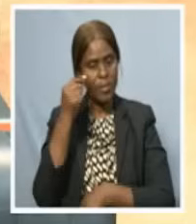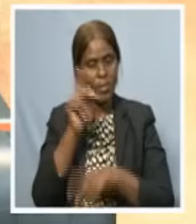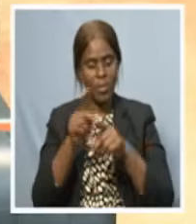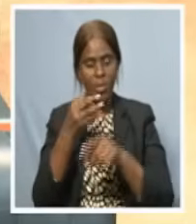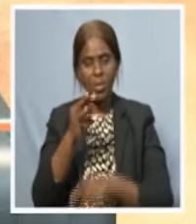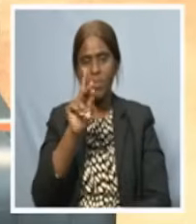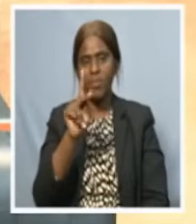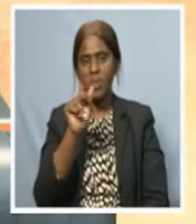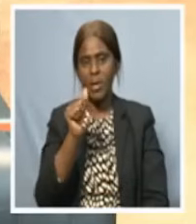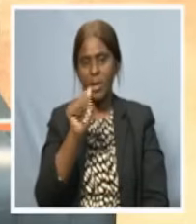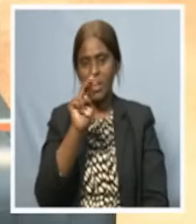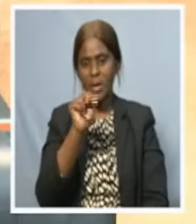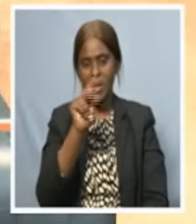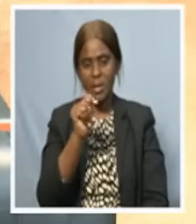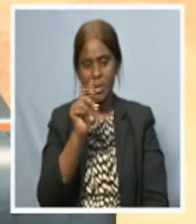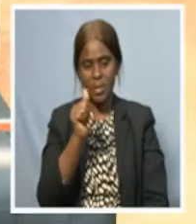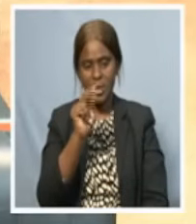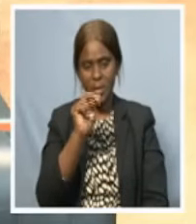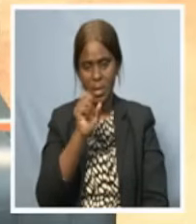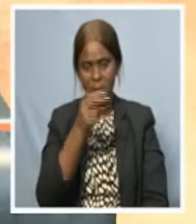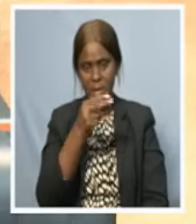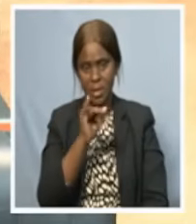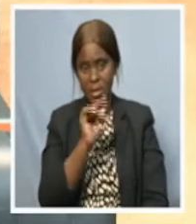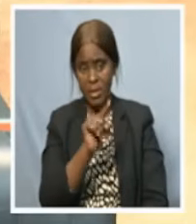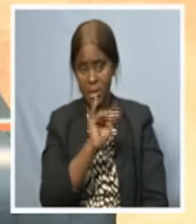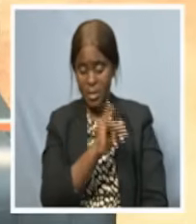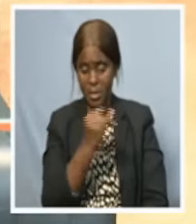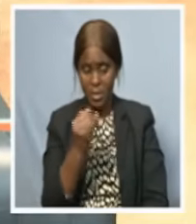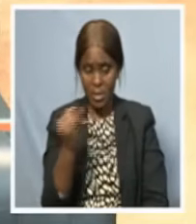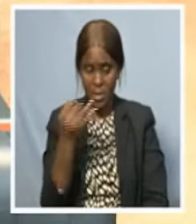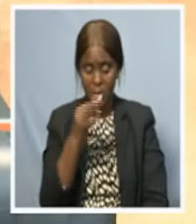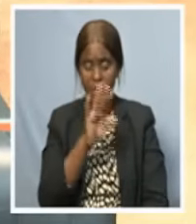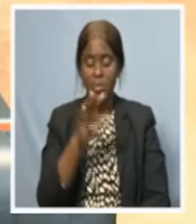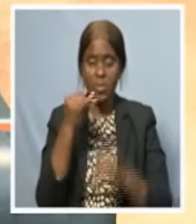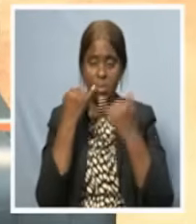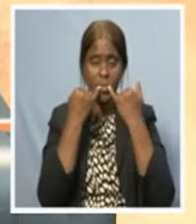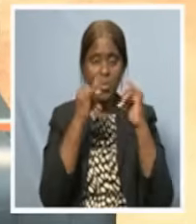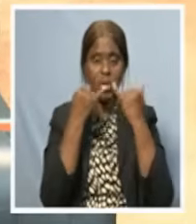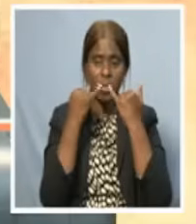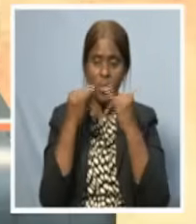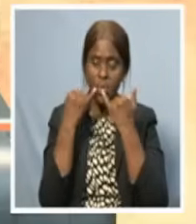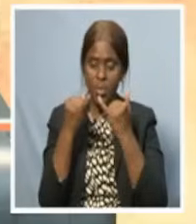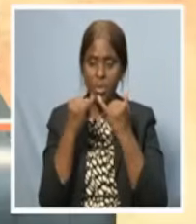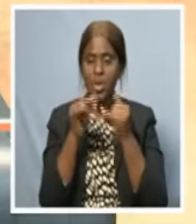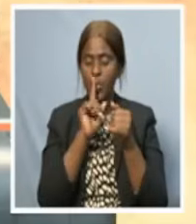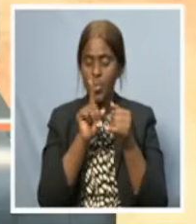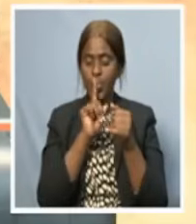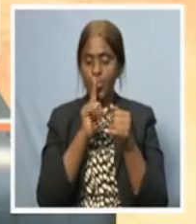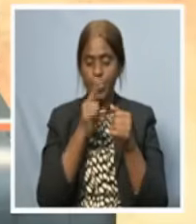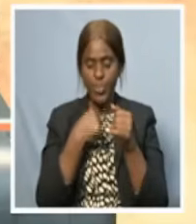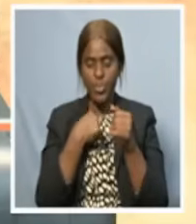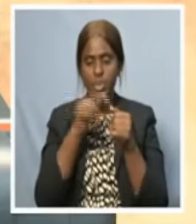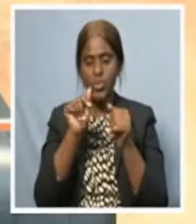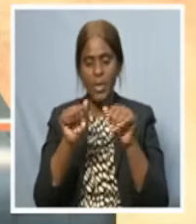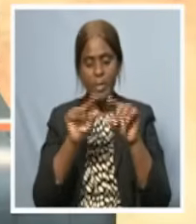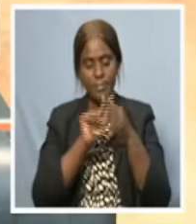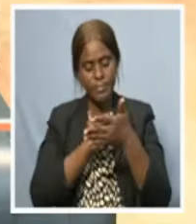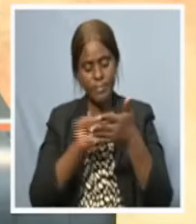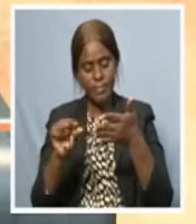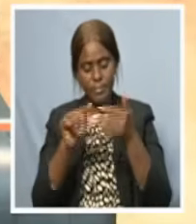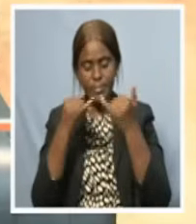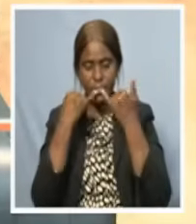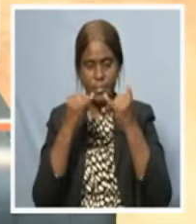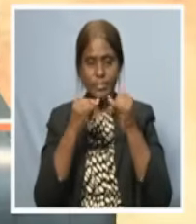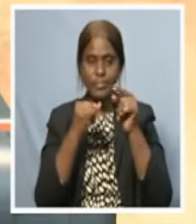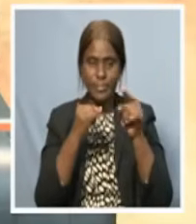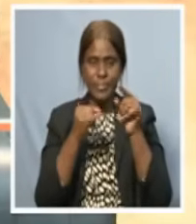people of Kantanshi, this issue of the database, and I'm sure you can underline the word